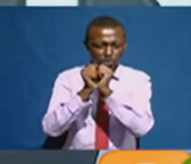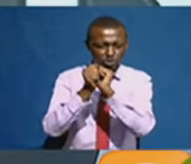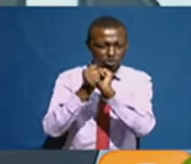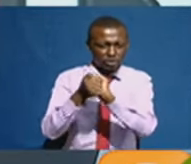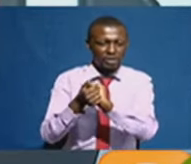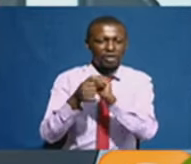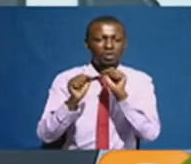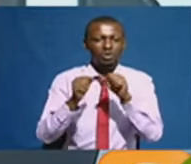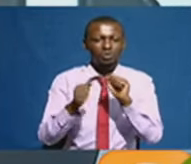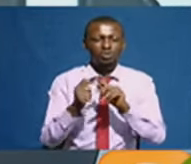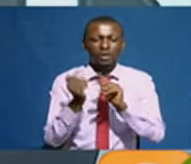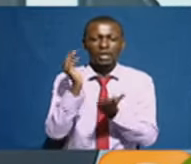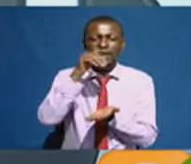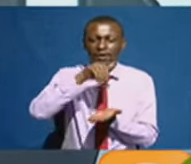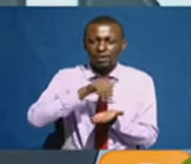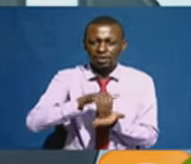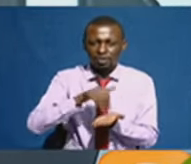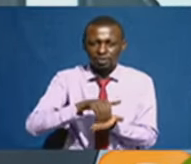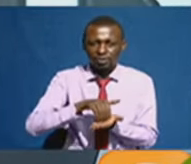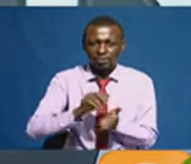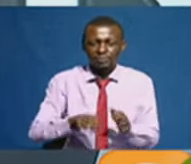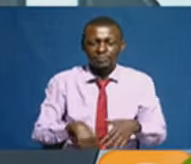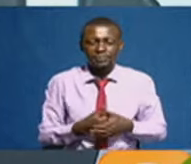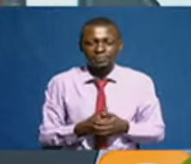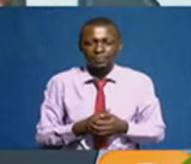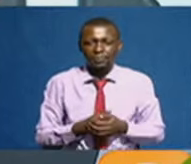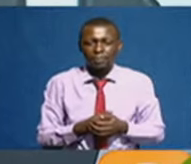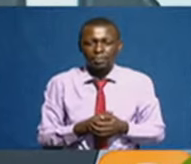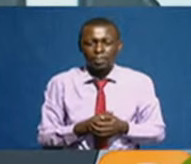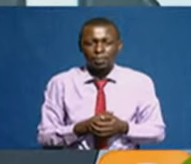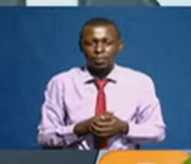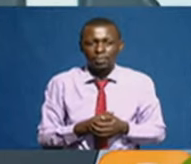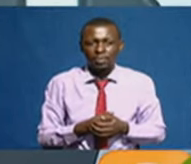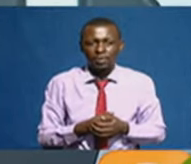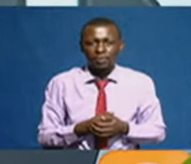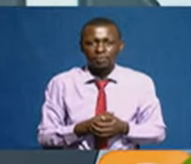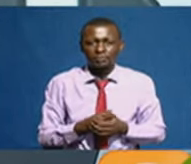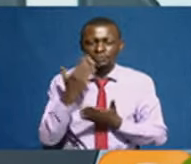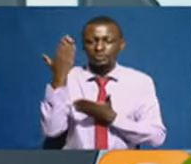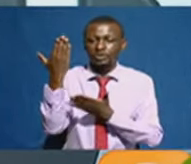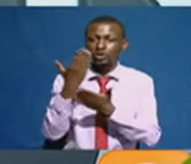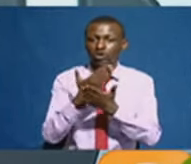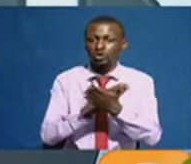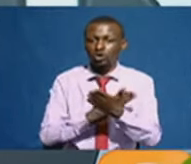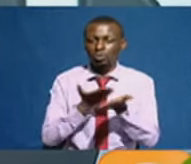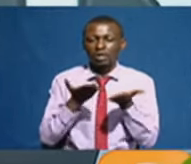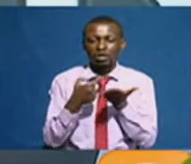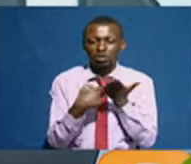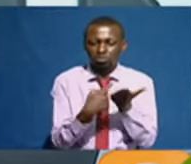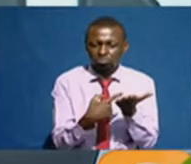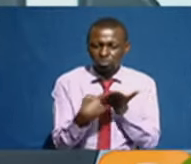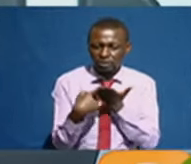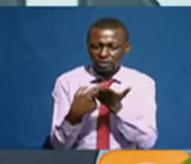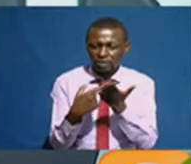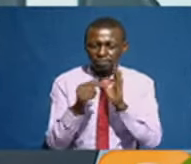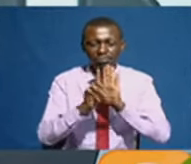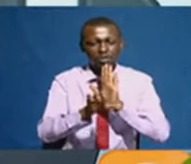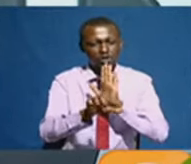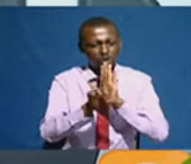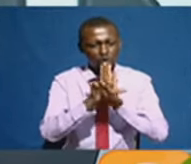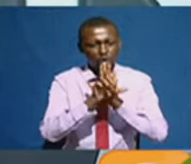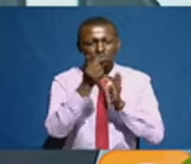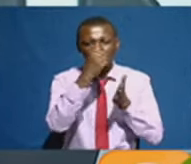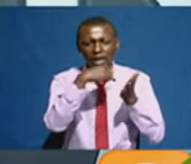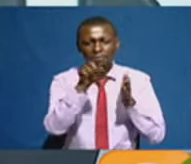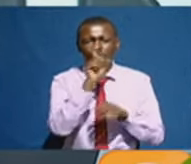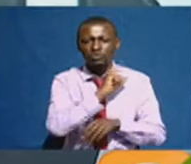get back to the drawing table? So on the other hand, the document that is under discussion is a legal one.